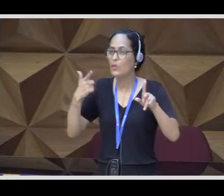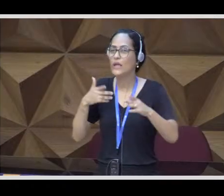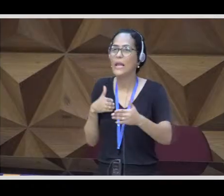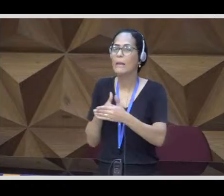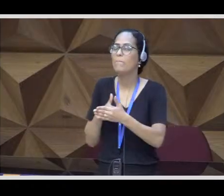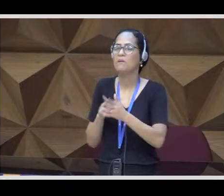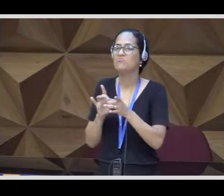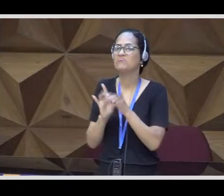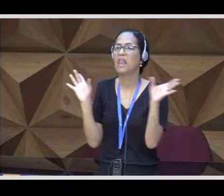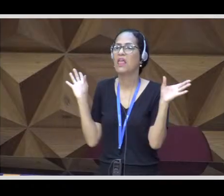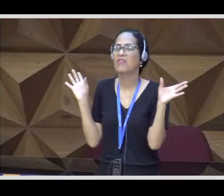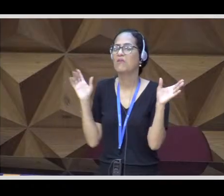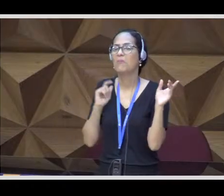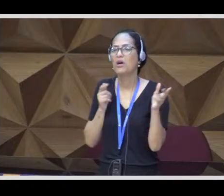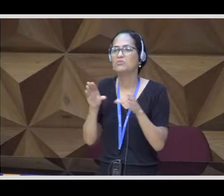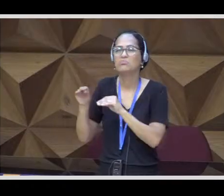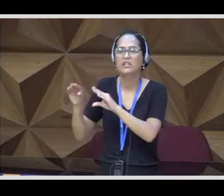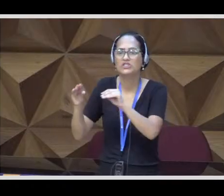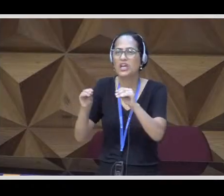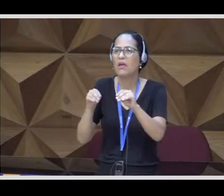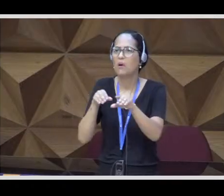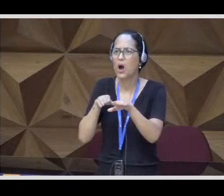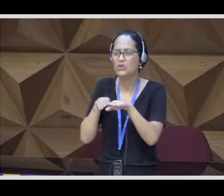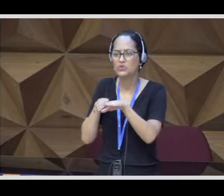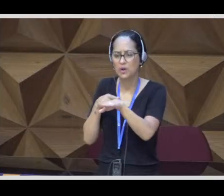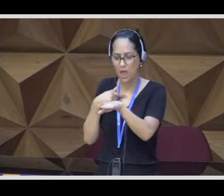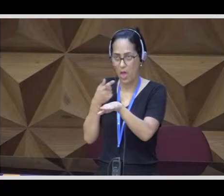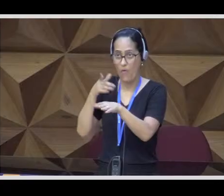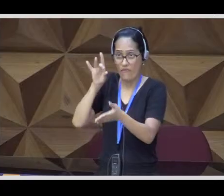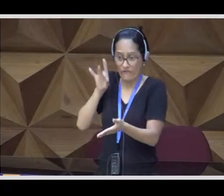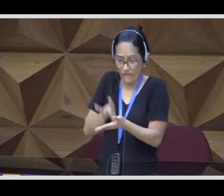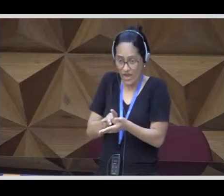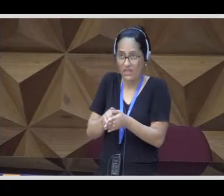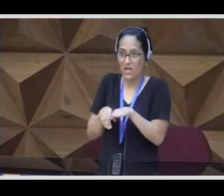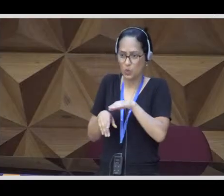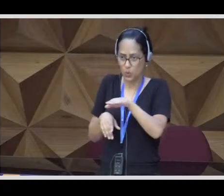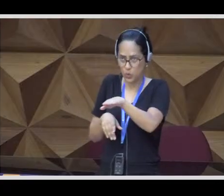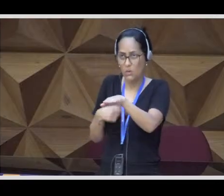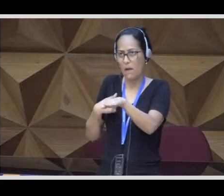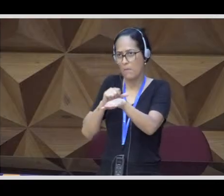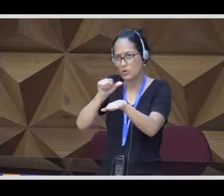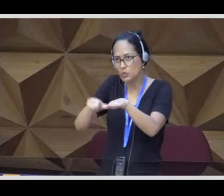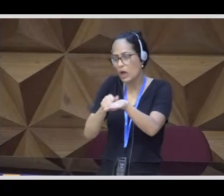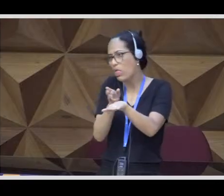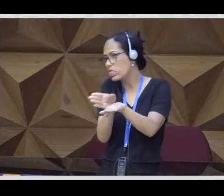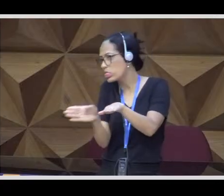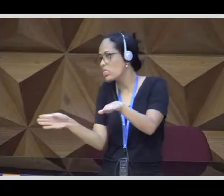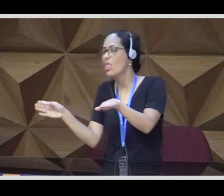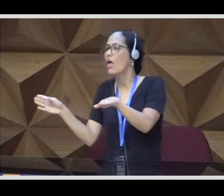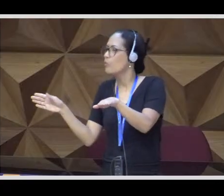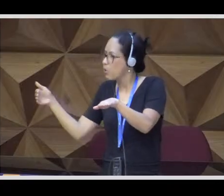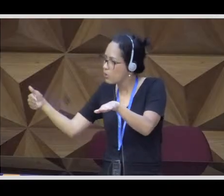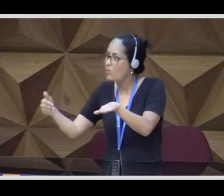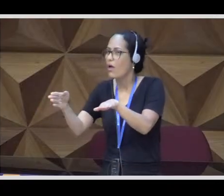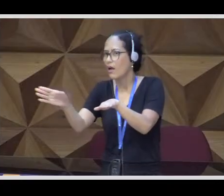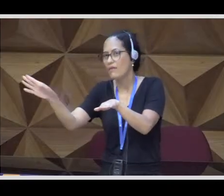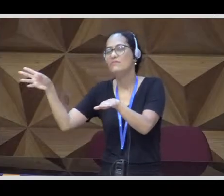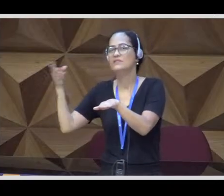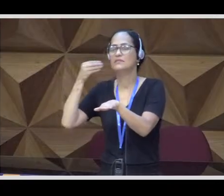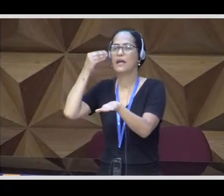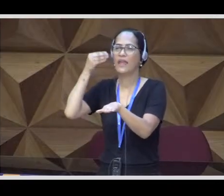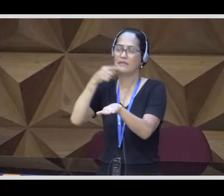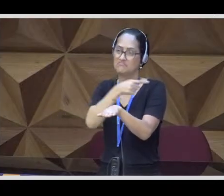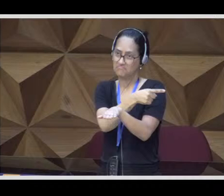road goes. I can control what they see and change their whole experience. So that for me was completely